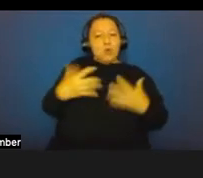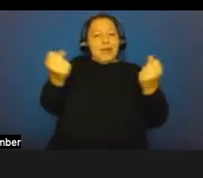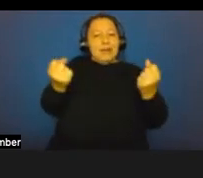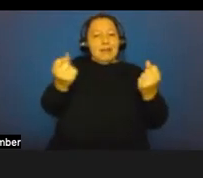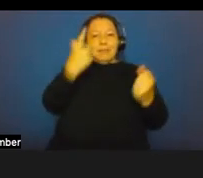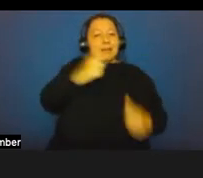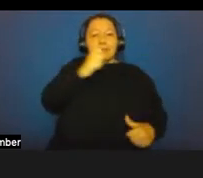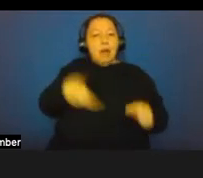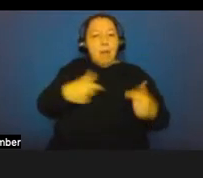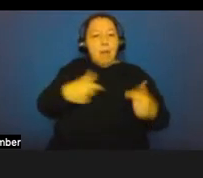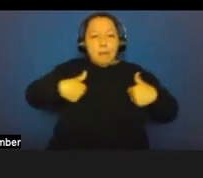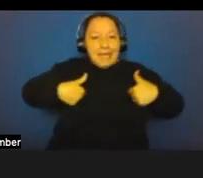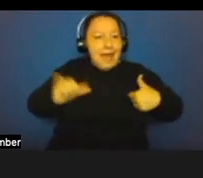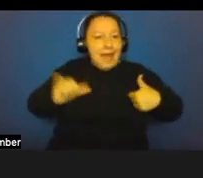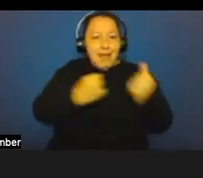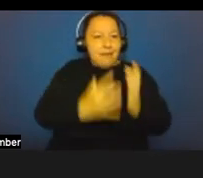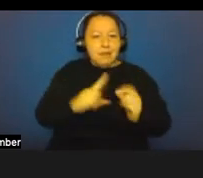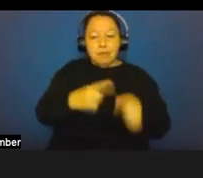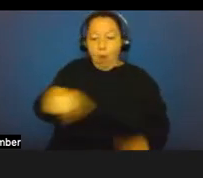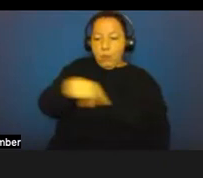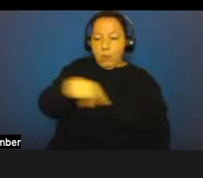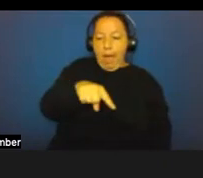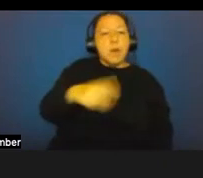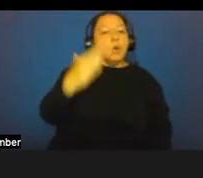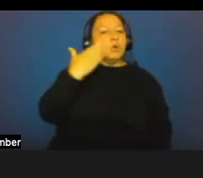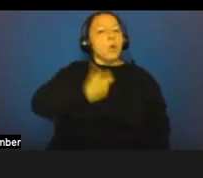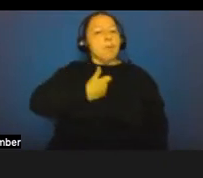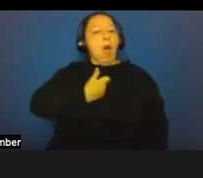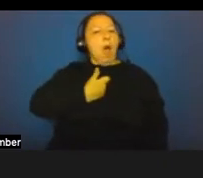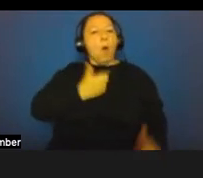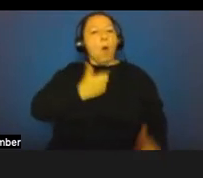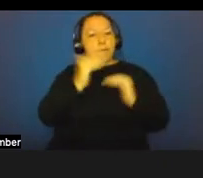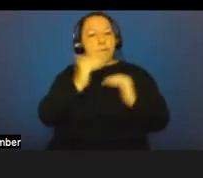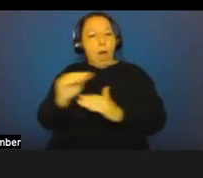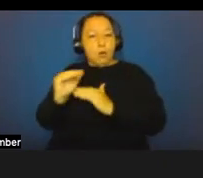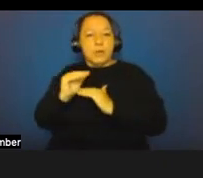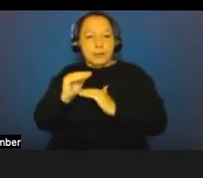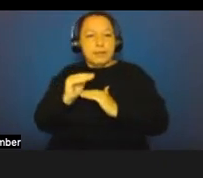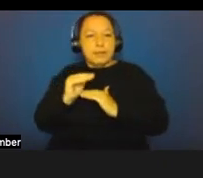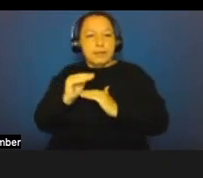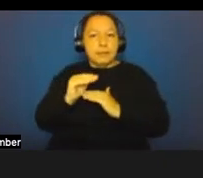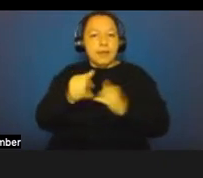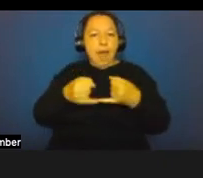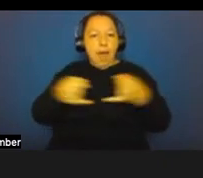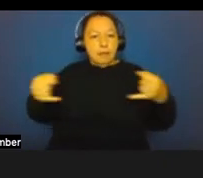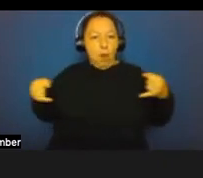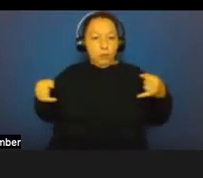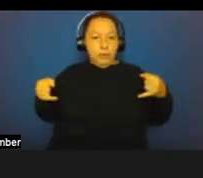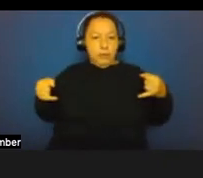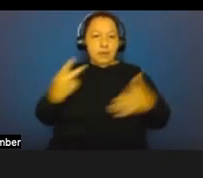So knowing your boundaries so that you can help them on their journey.